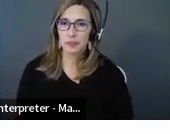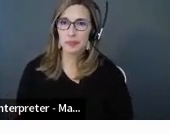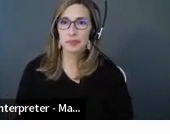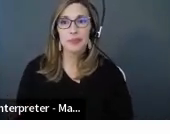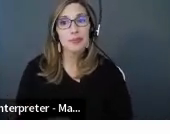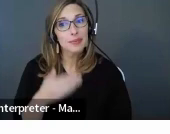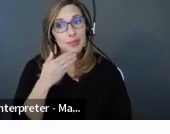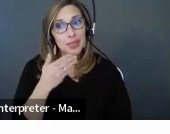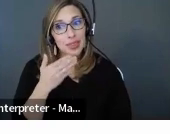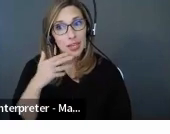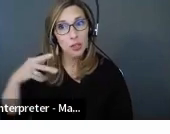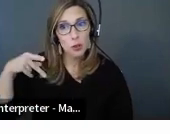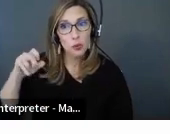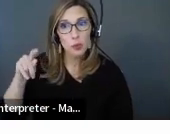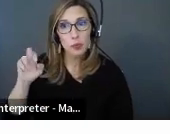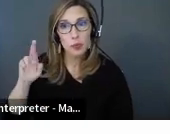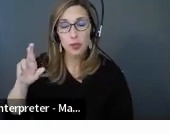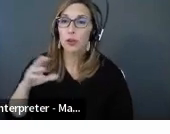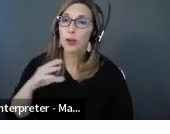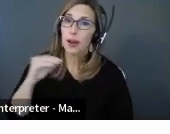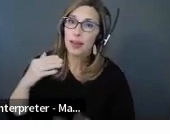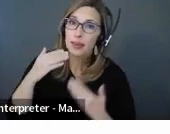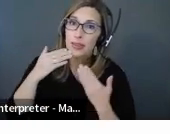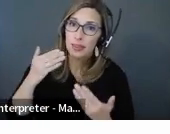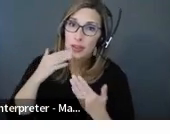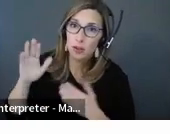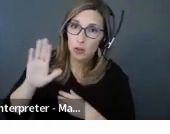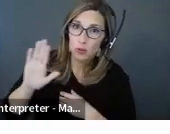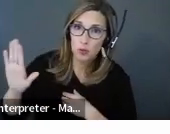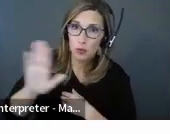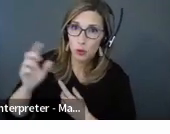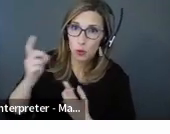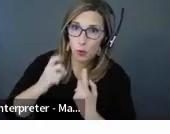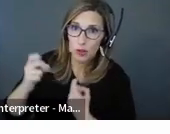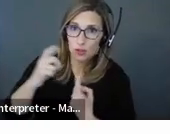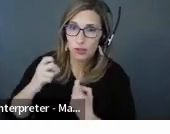Thanks, Peter. Thank you, everyone, for your great questions.